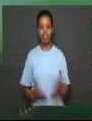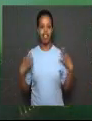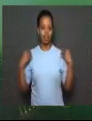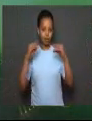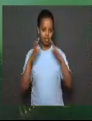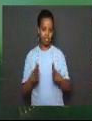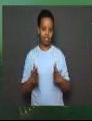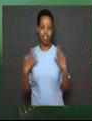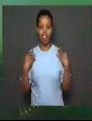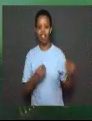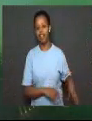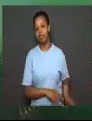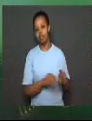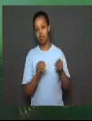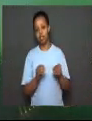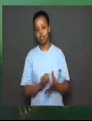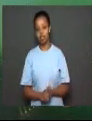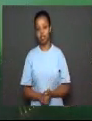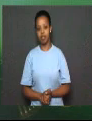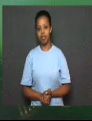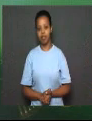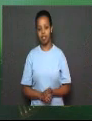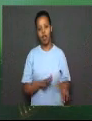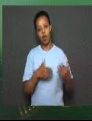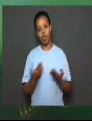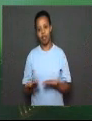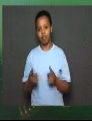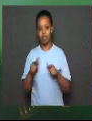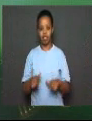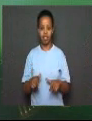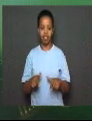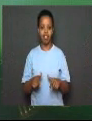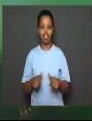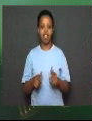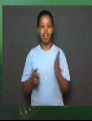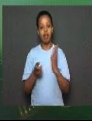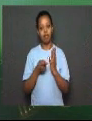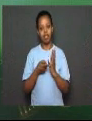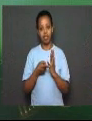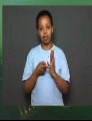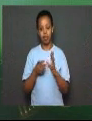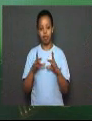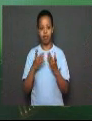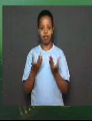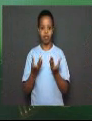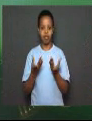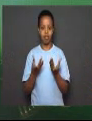Hello, teacher. Hello, students. Welcome to our 5th lesson on